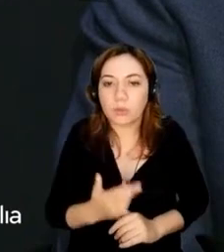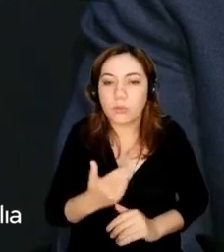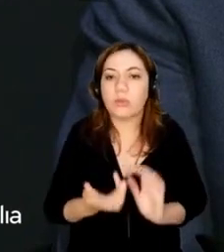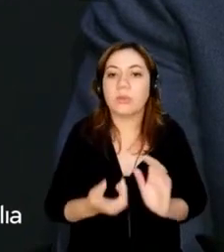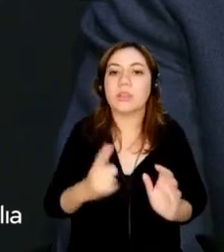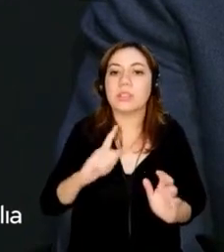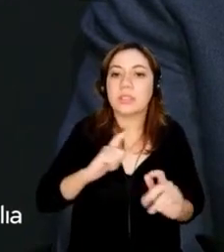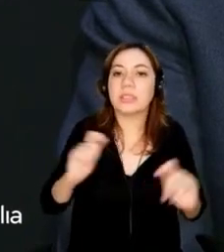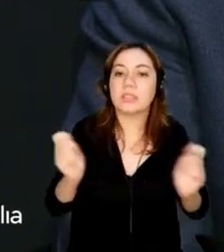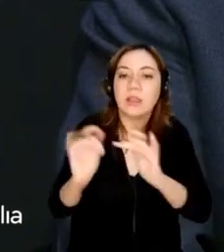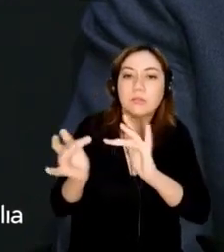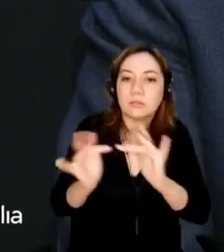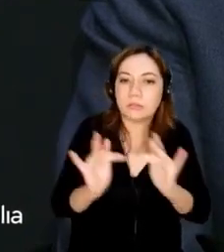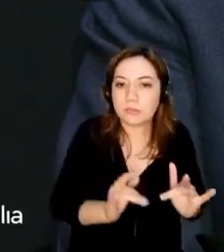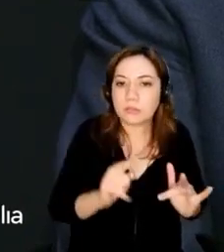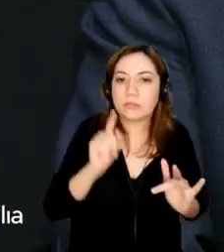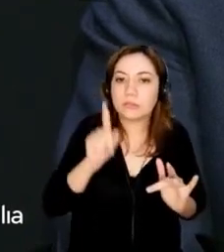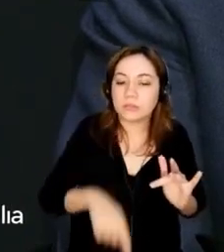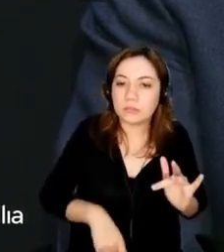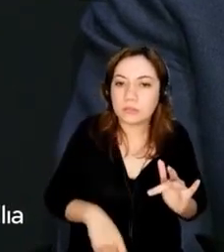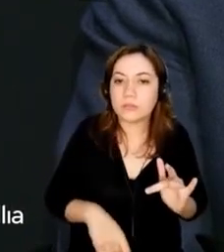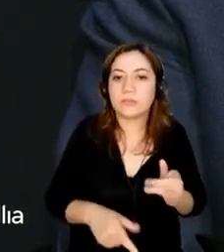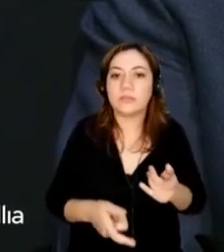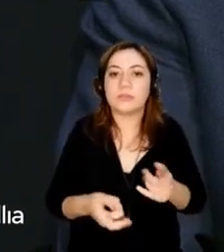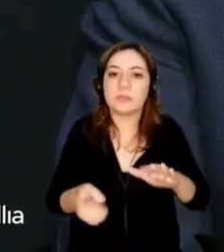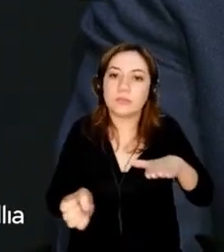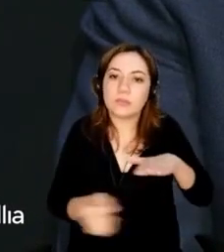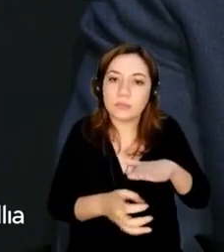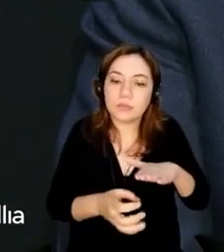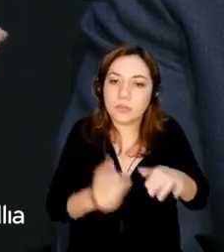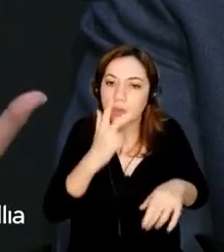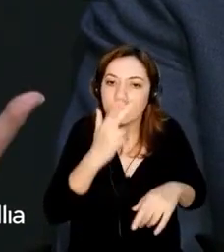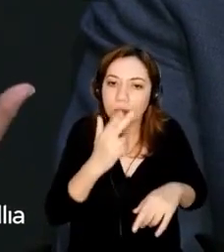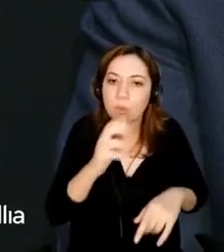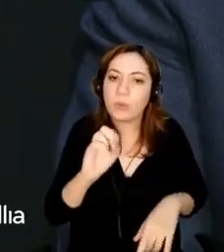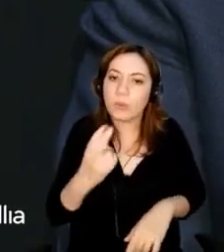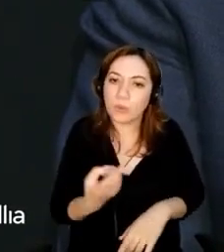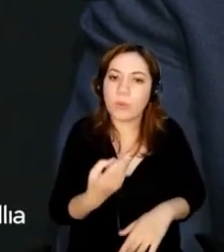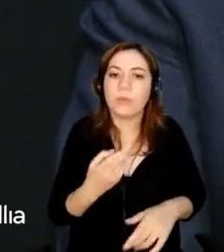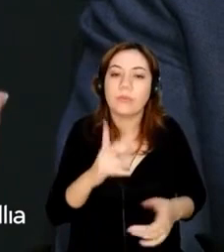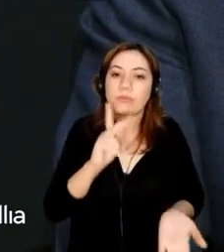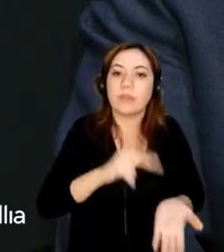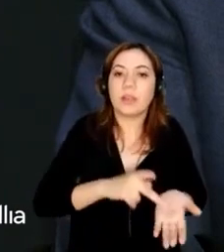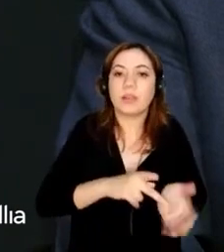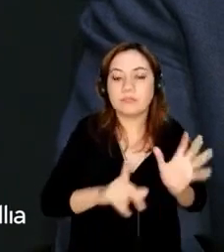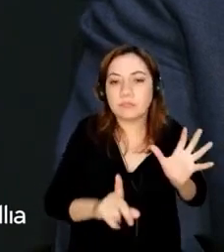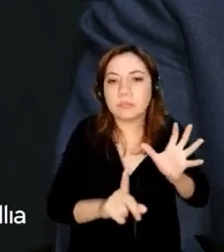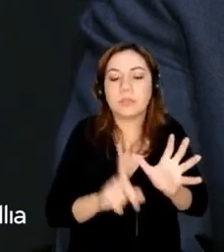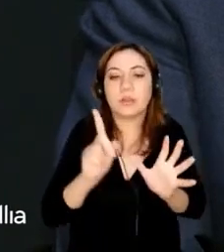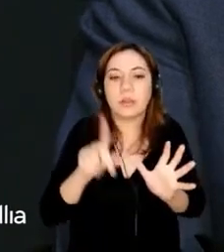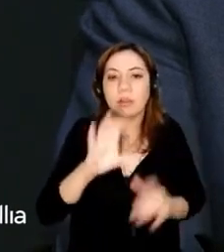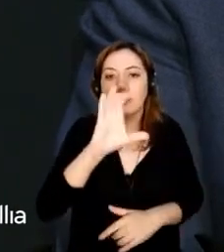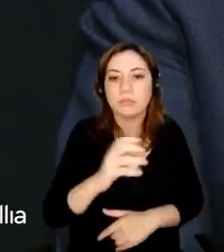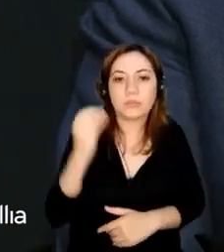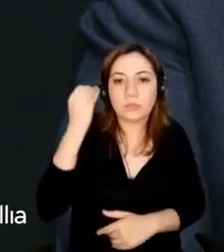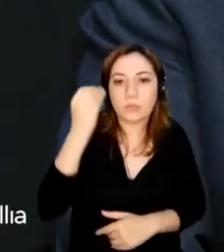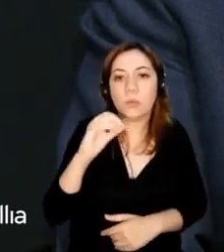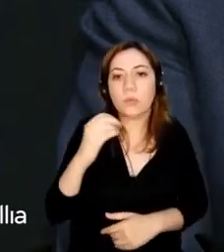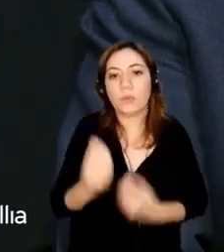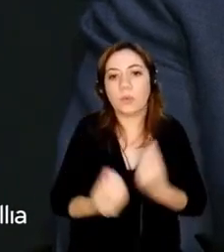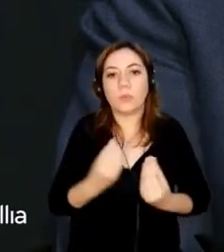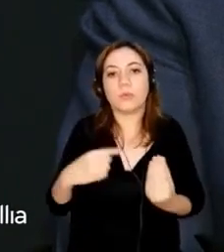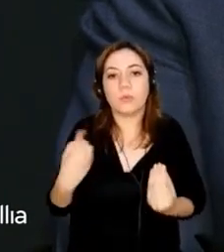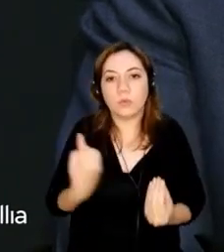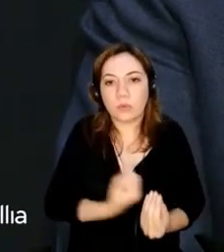the true impact of the customer experience, or in some cases, you know, our operational resilience and how we recover, really putting value